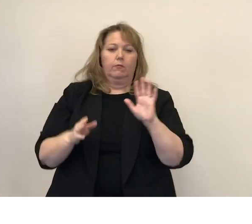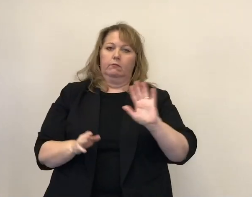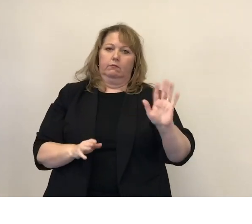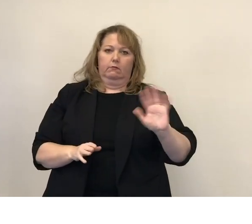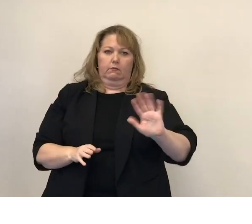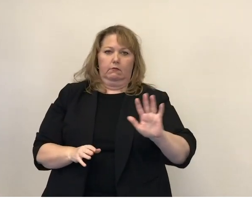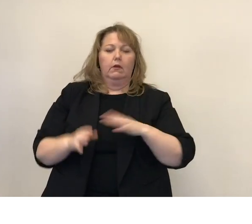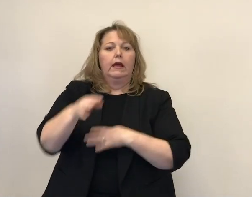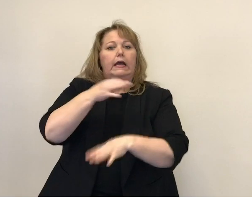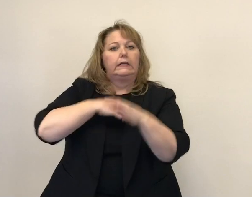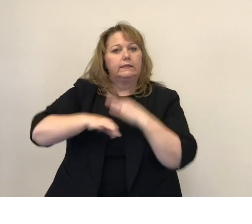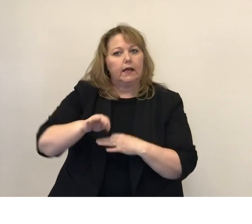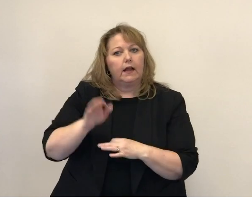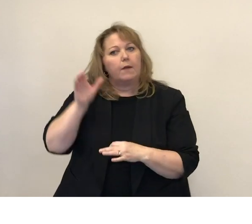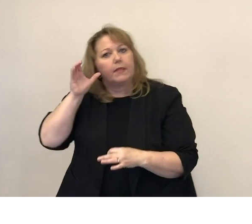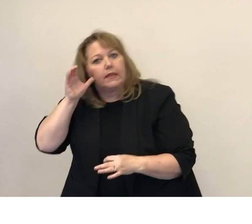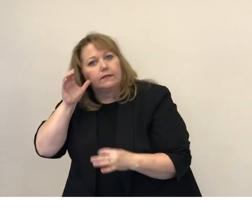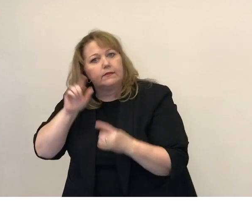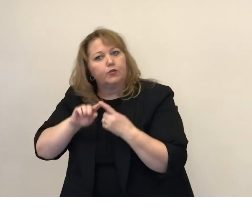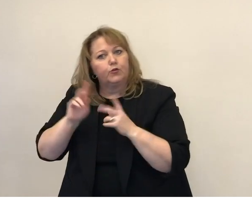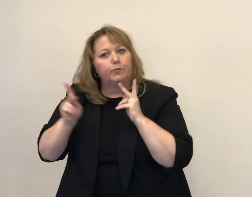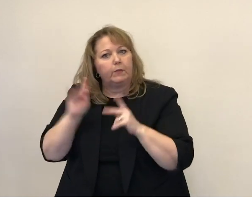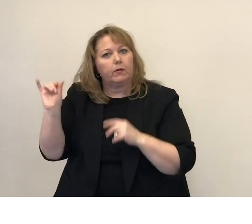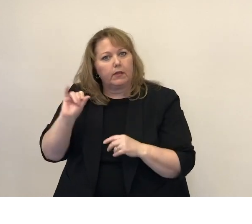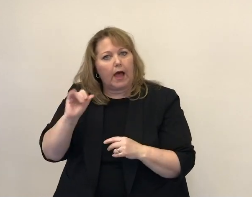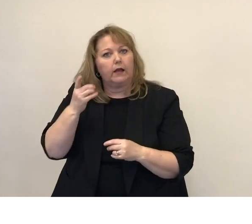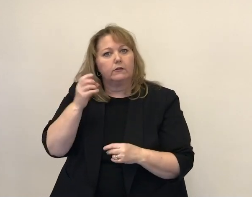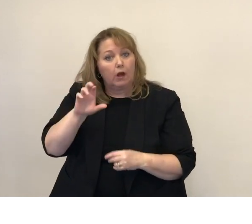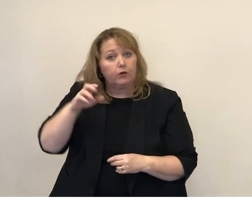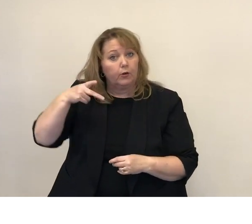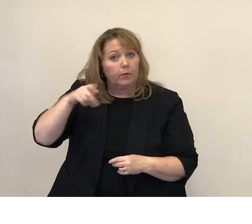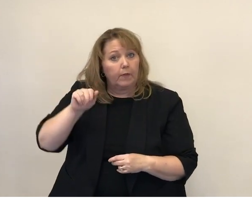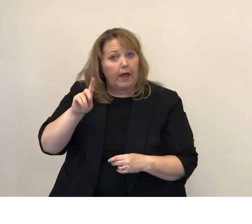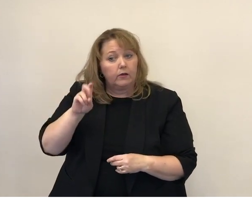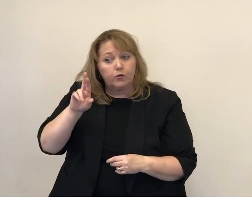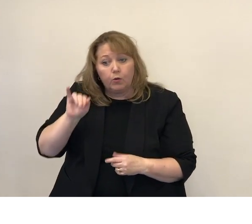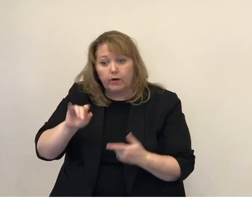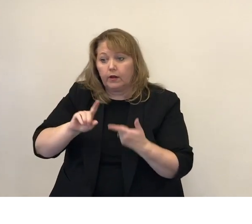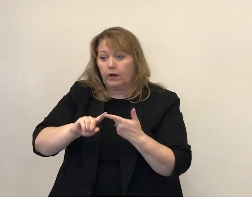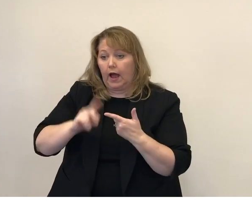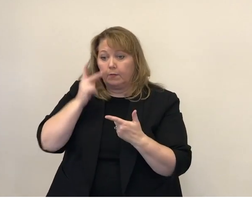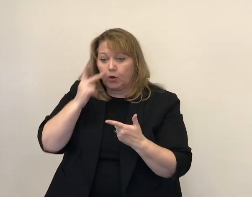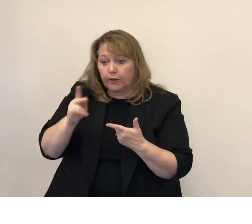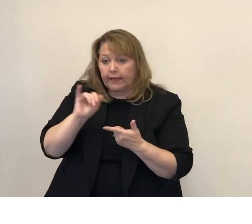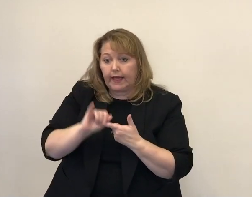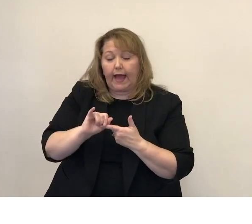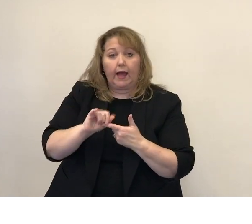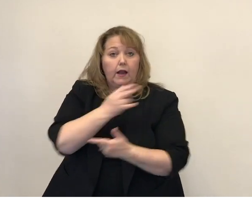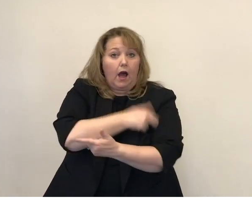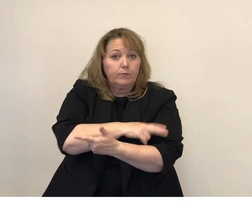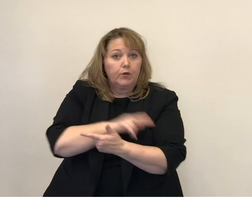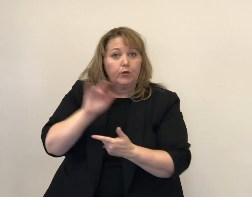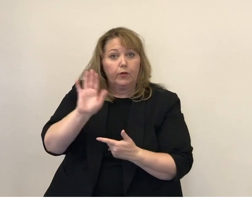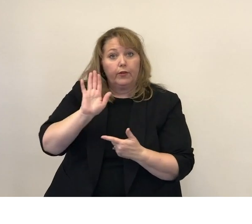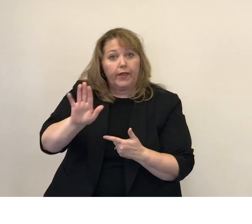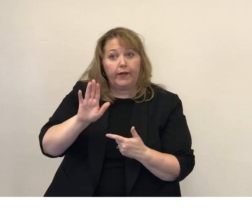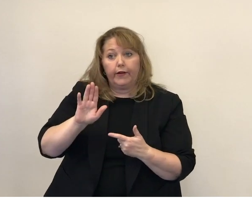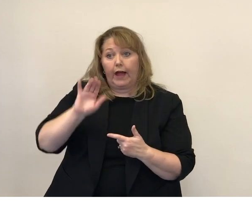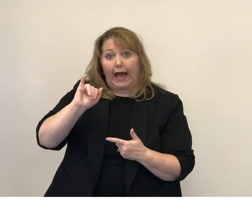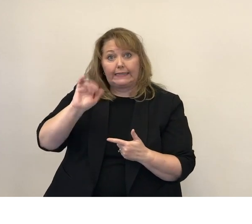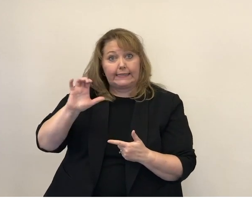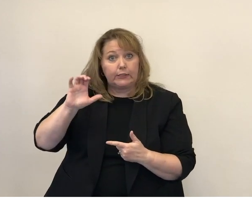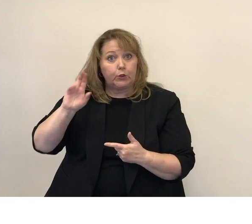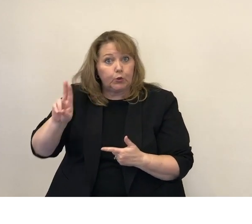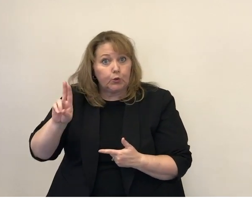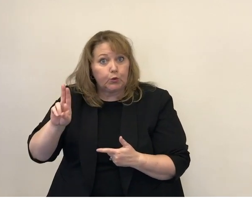looking at some of the data that's provided me. For example, the hospital intensive care admissions, the usage of beds,